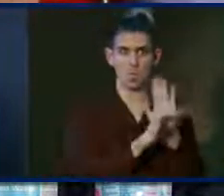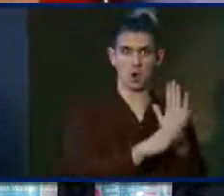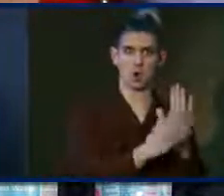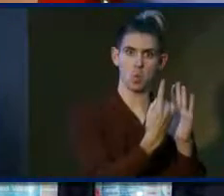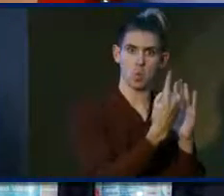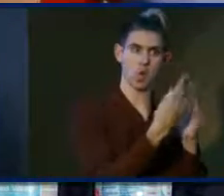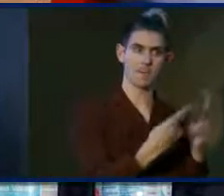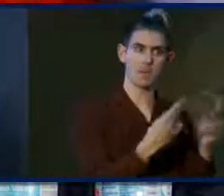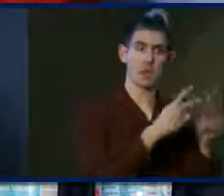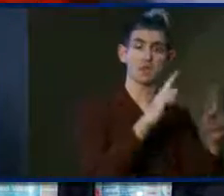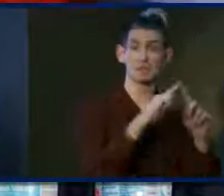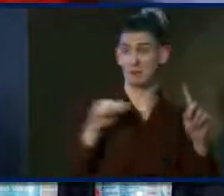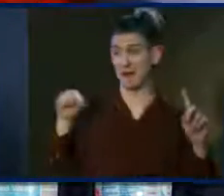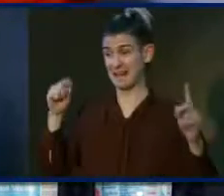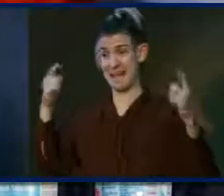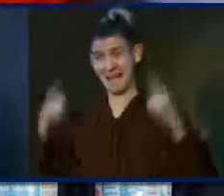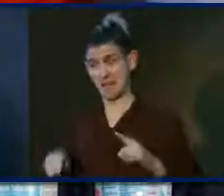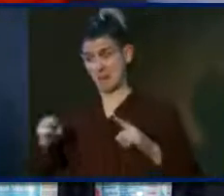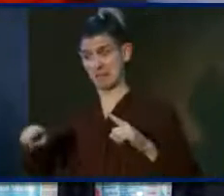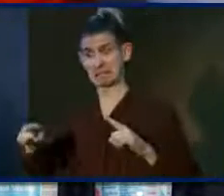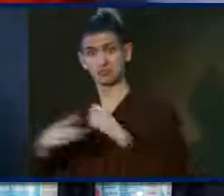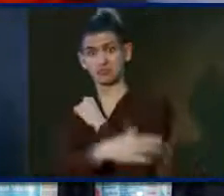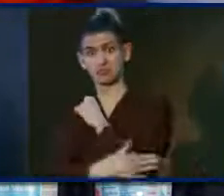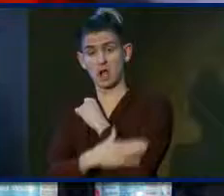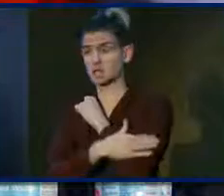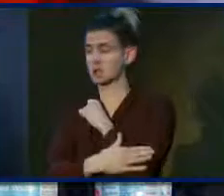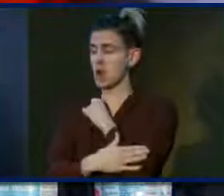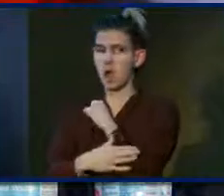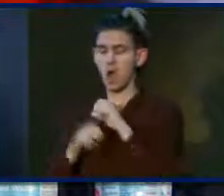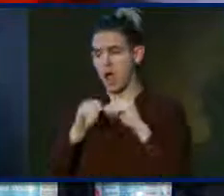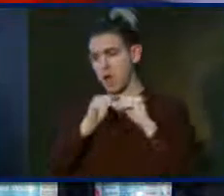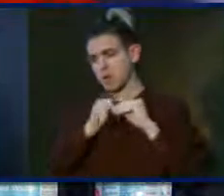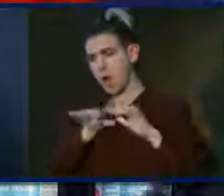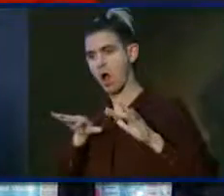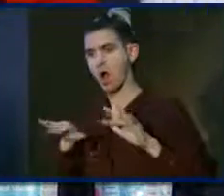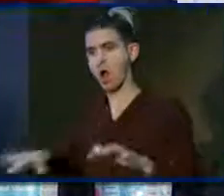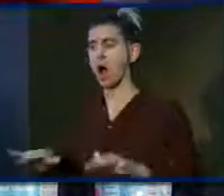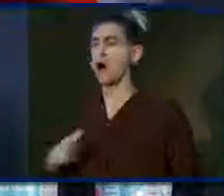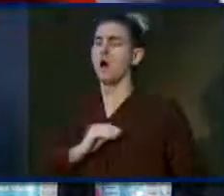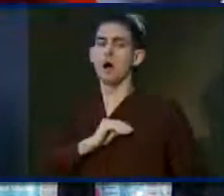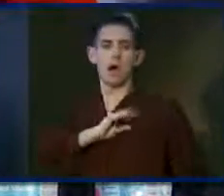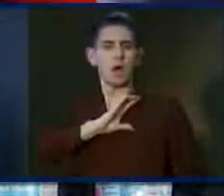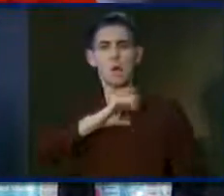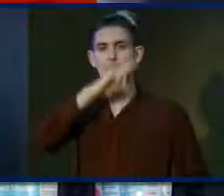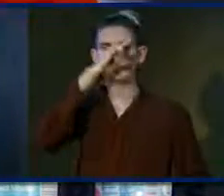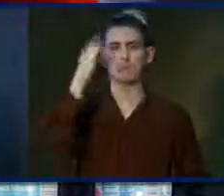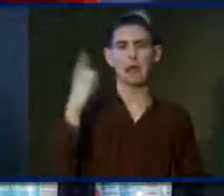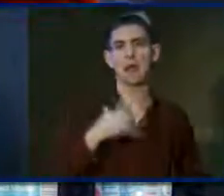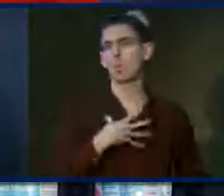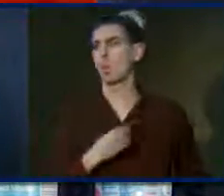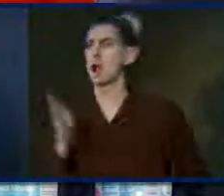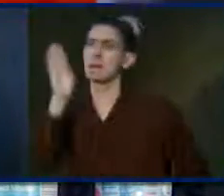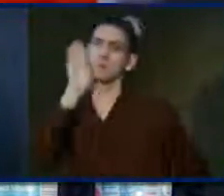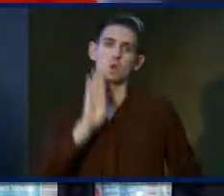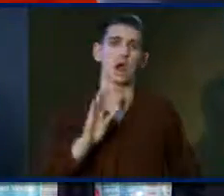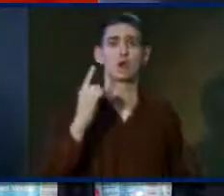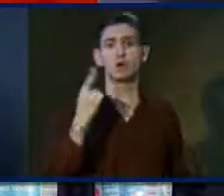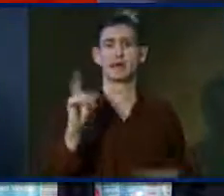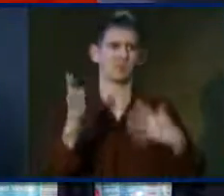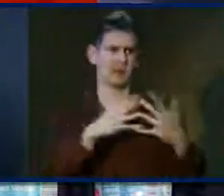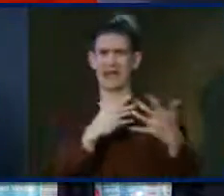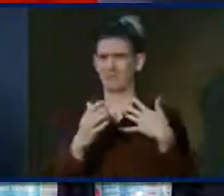made me feel good to see black, white, brown, green, whatever, together out